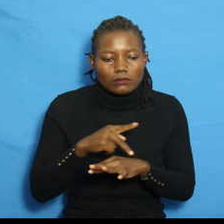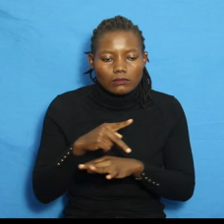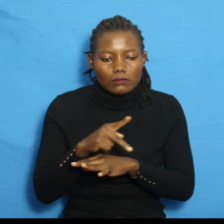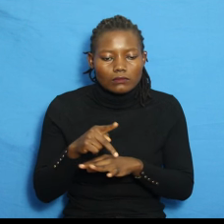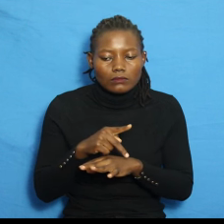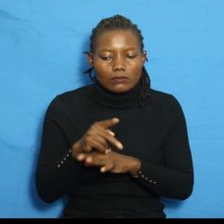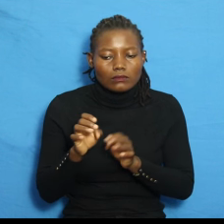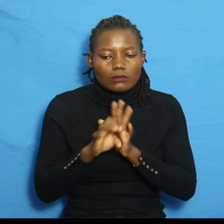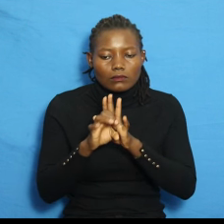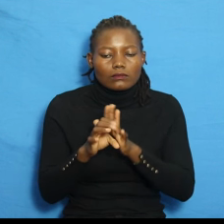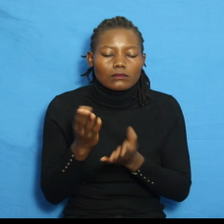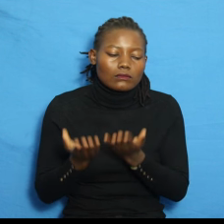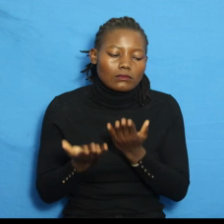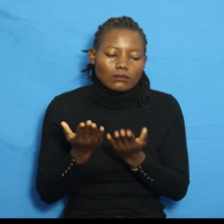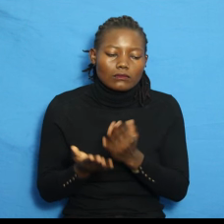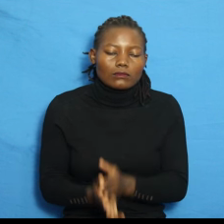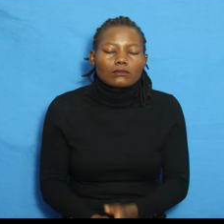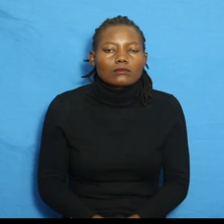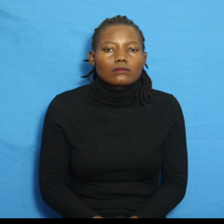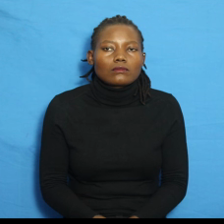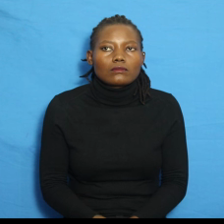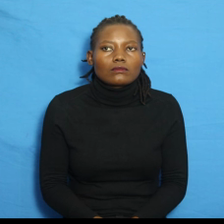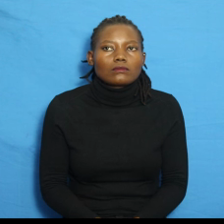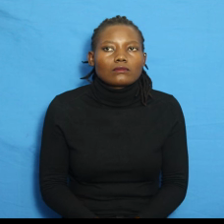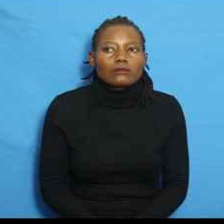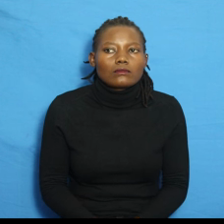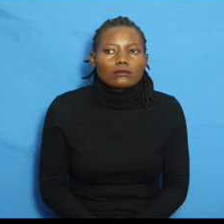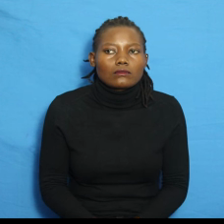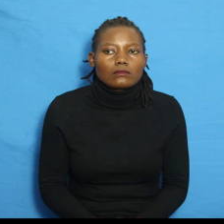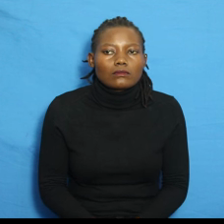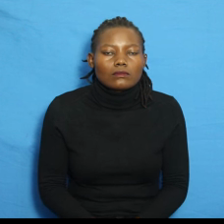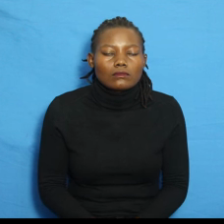and we can take a principle like maybe let's look at